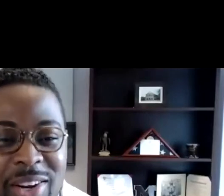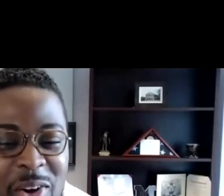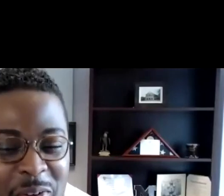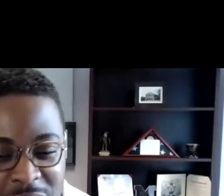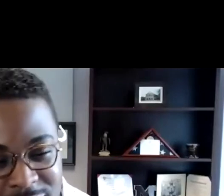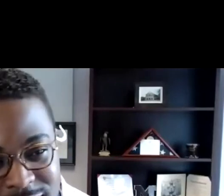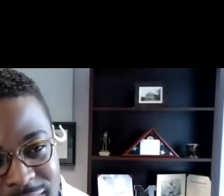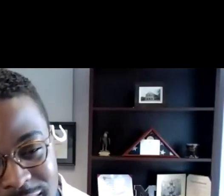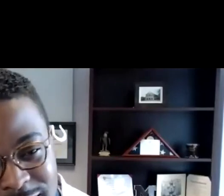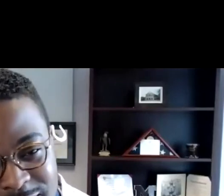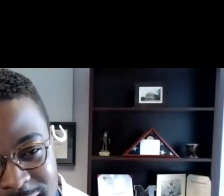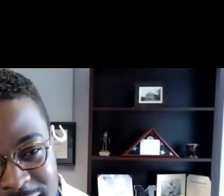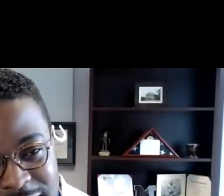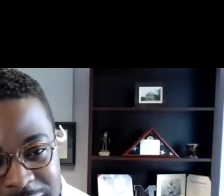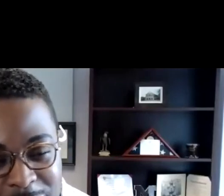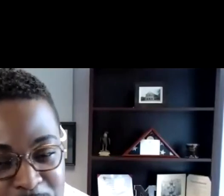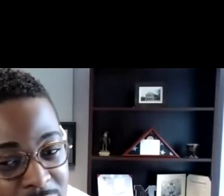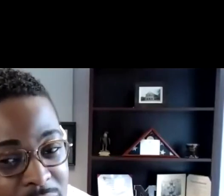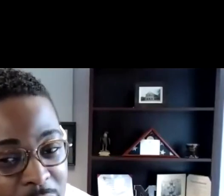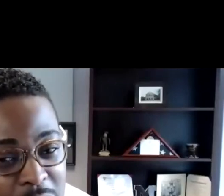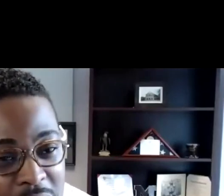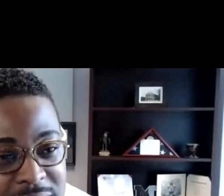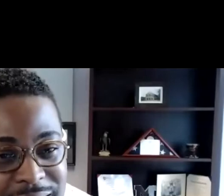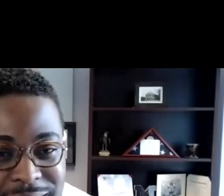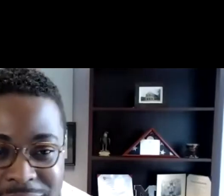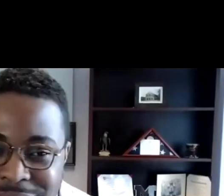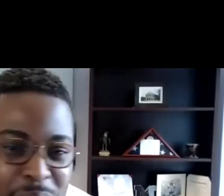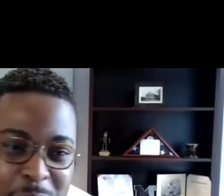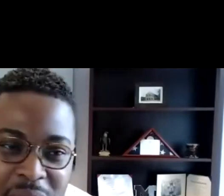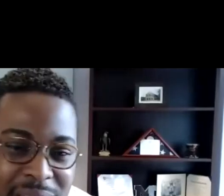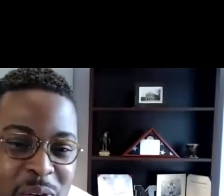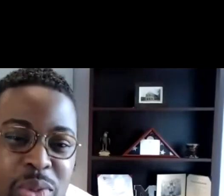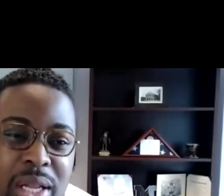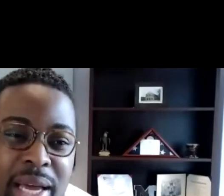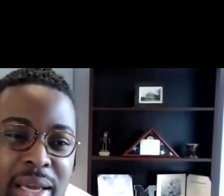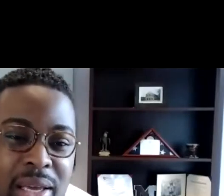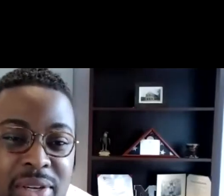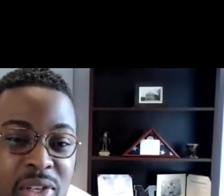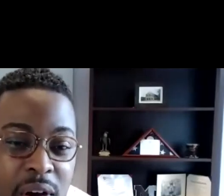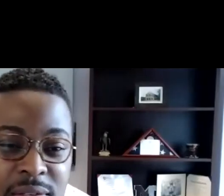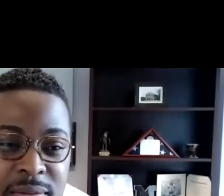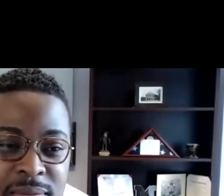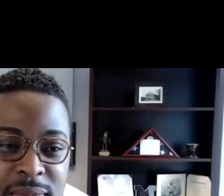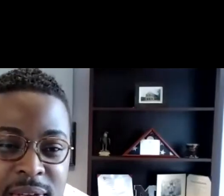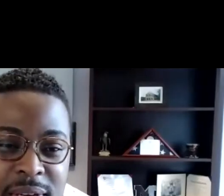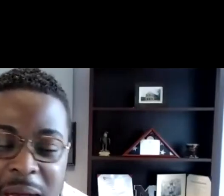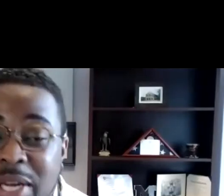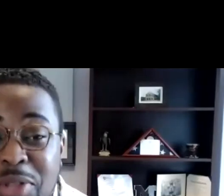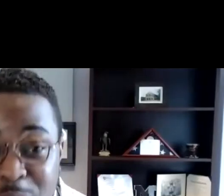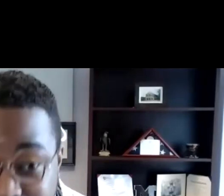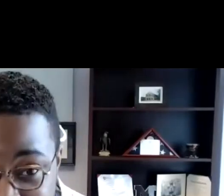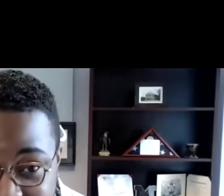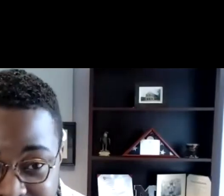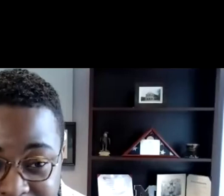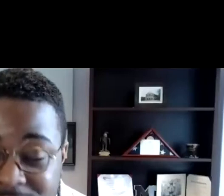you can hear all the things that I say. Now, speaking of all the things I say, I tell people that I don't like giving talks. Now, anyone